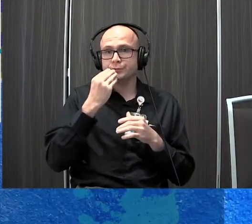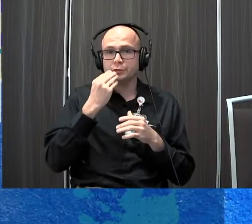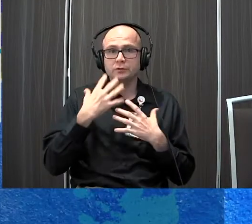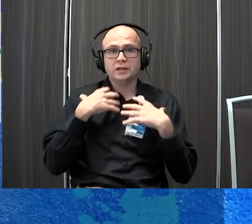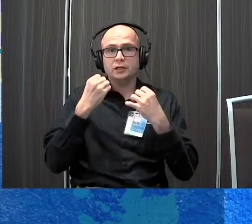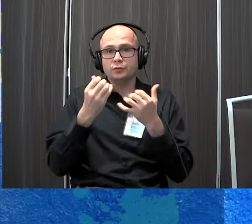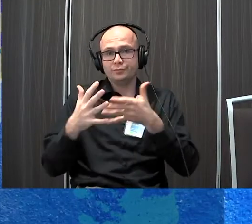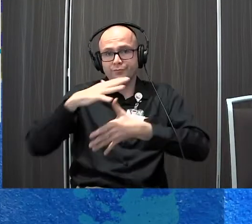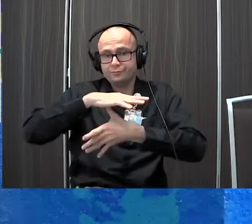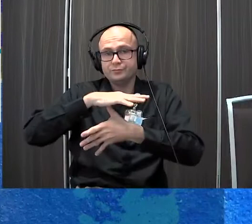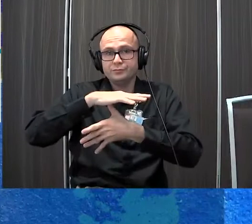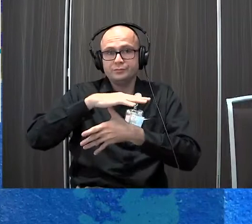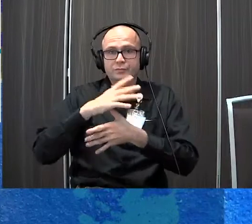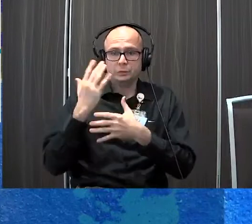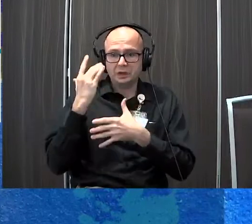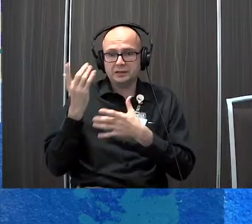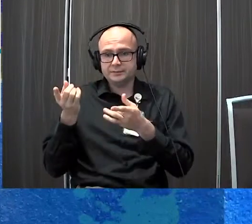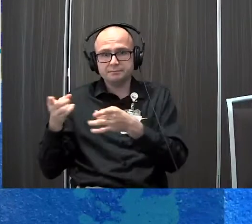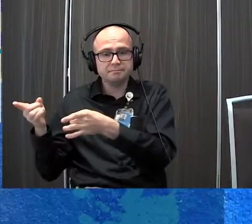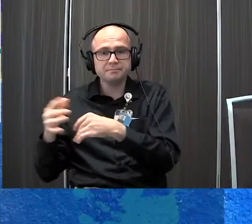health and treat the underlying cause.